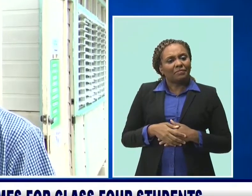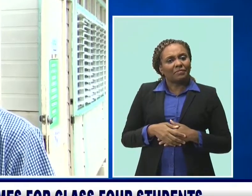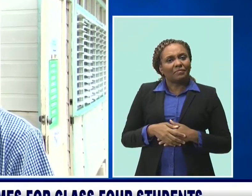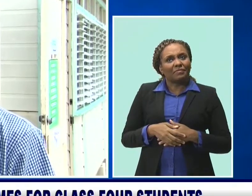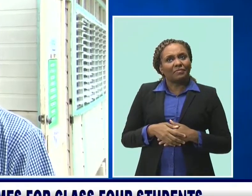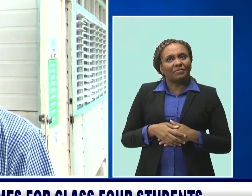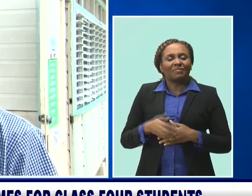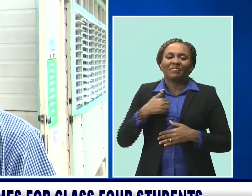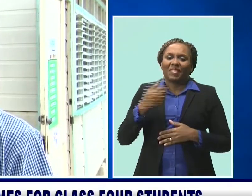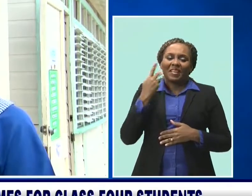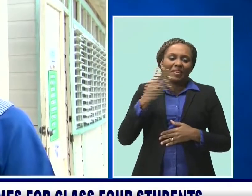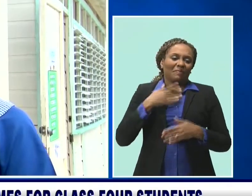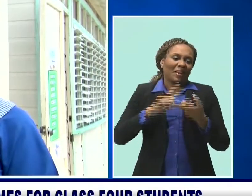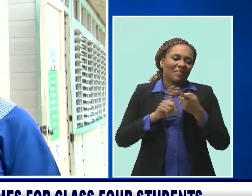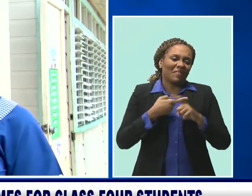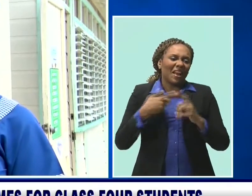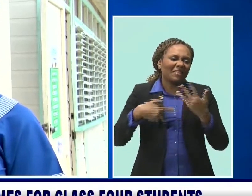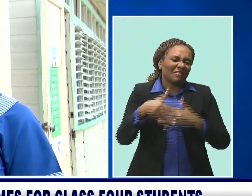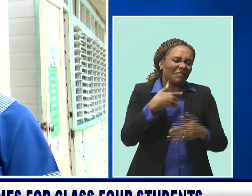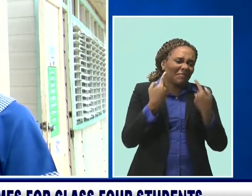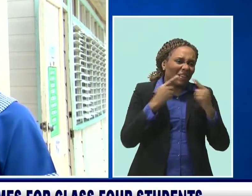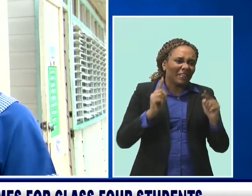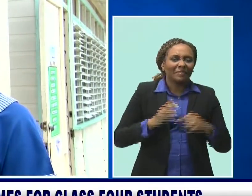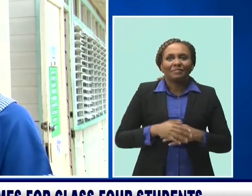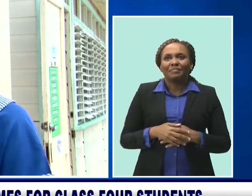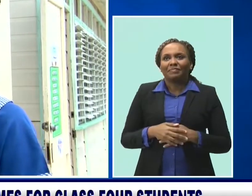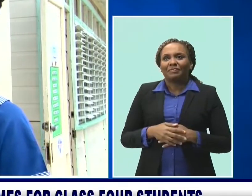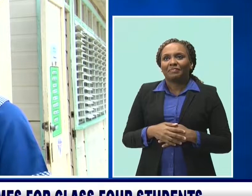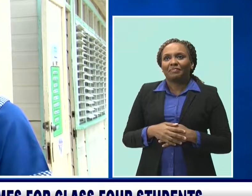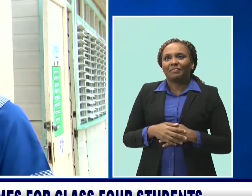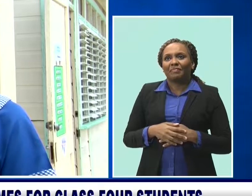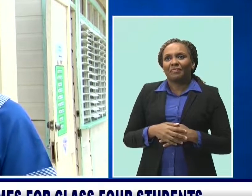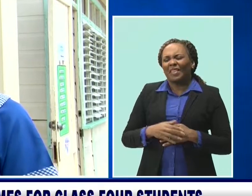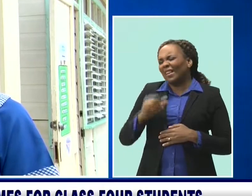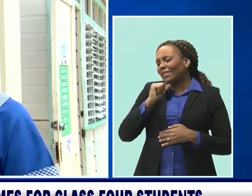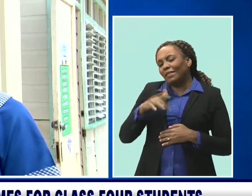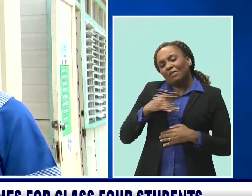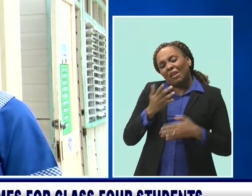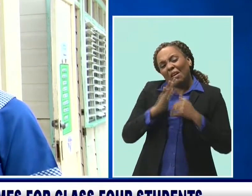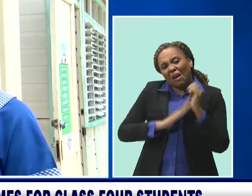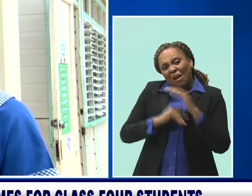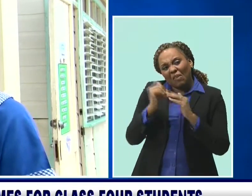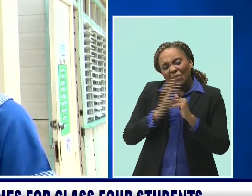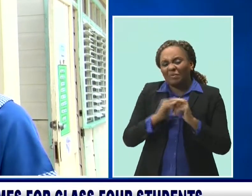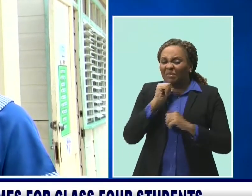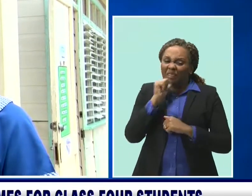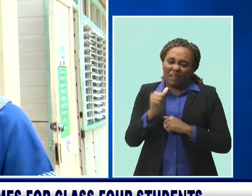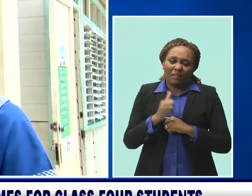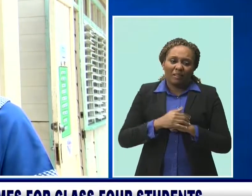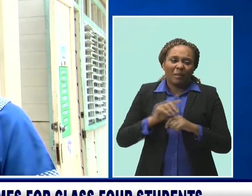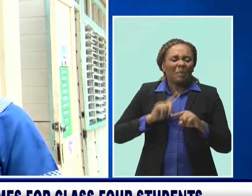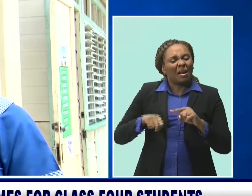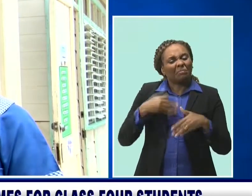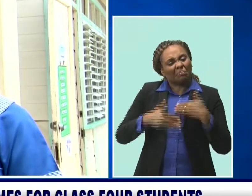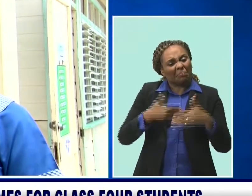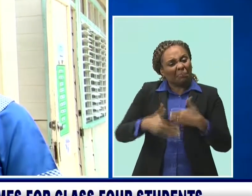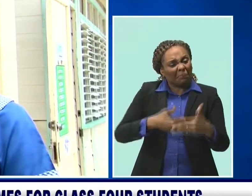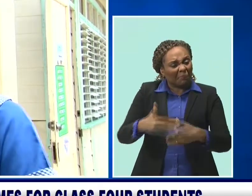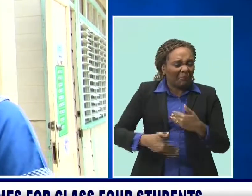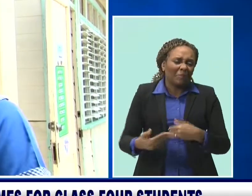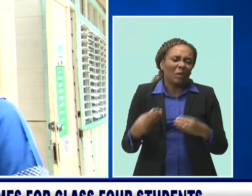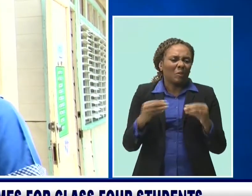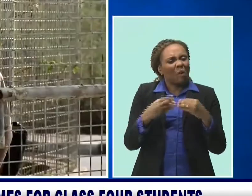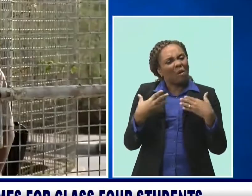because I get to see my friends. I don't feel very comfortable at the moment, but I feel like when time goes on, I will get